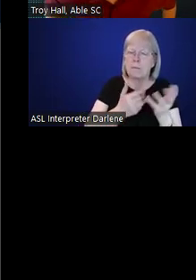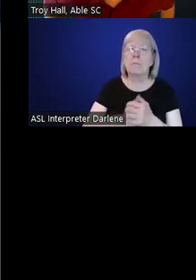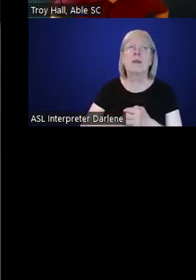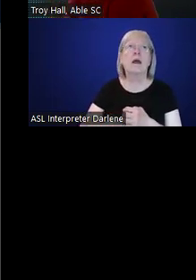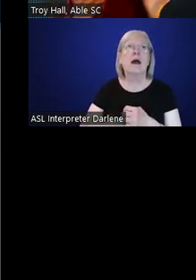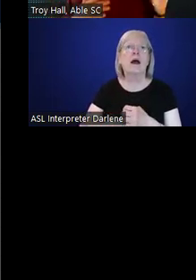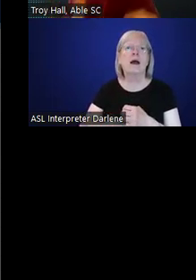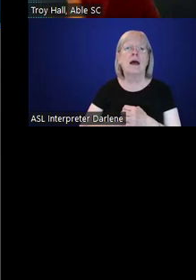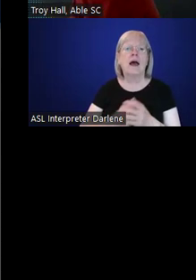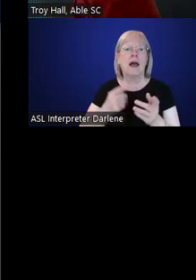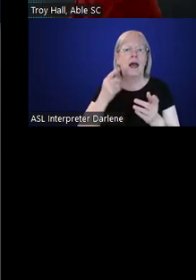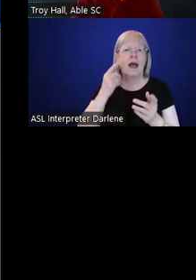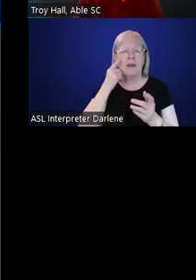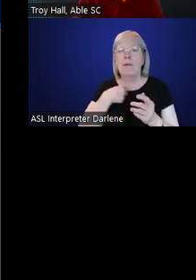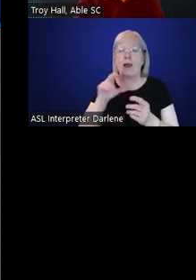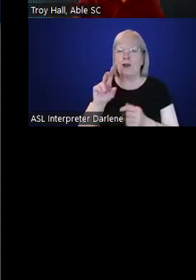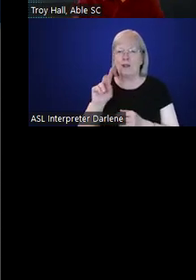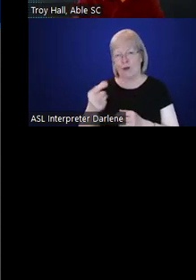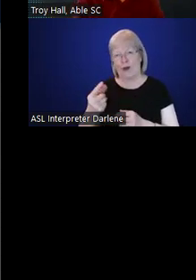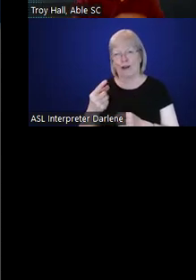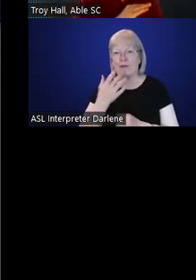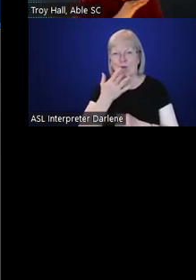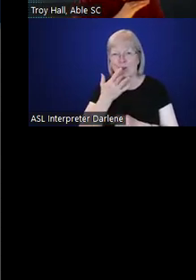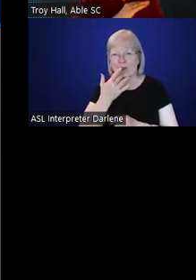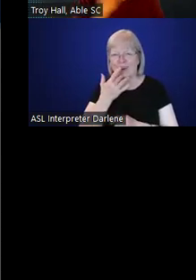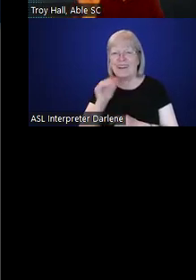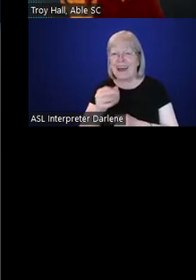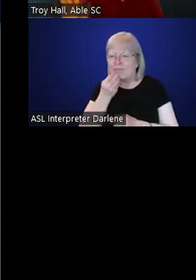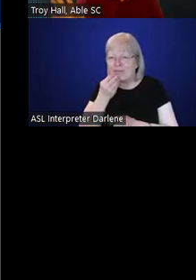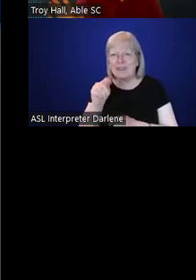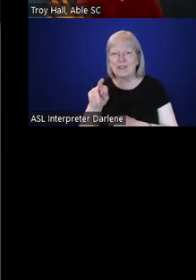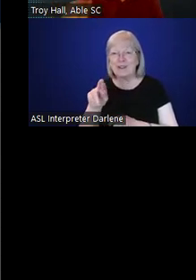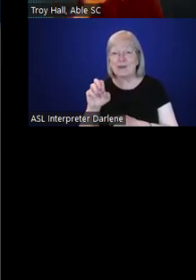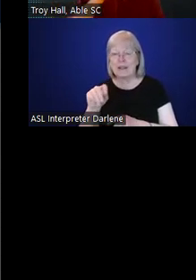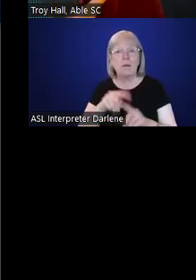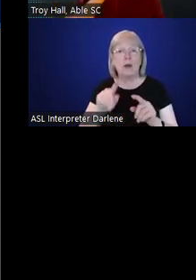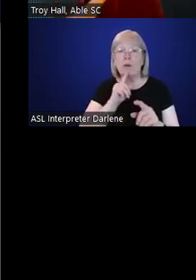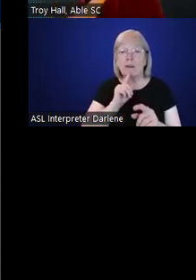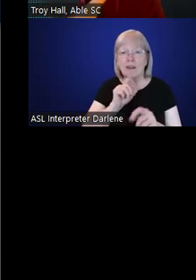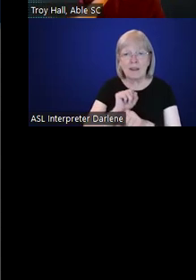I think my dogs would prefer the treats, but school-based enterprises can do so many things.